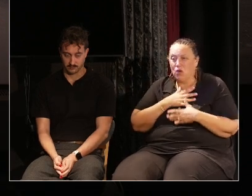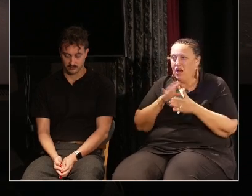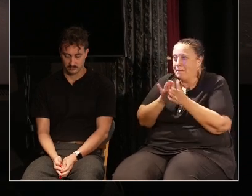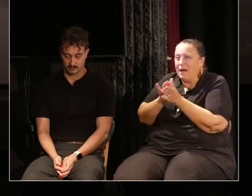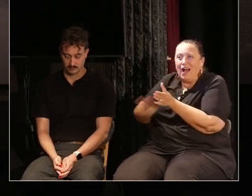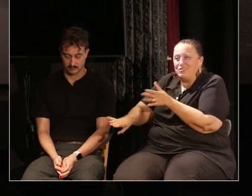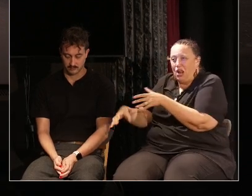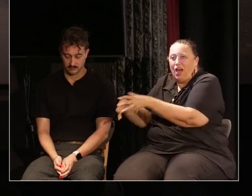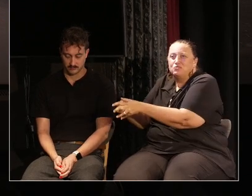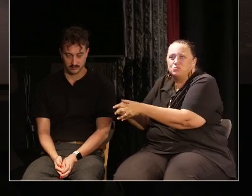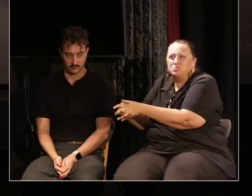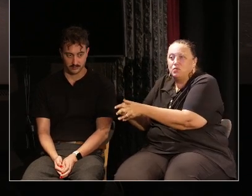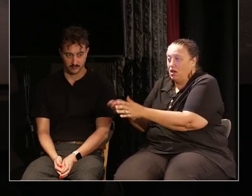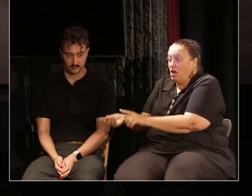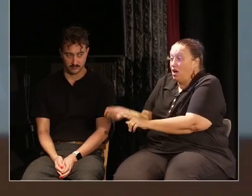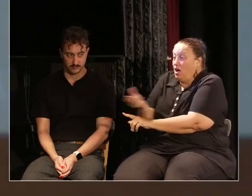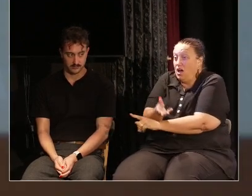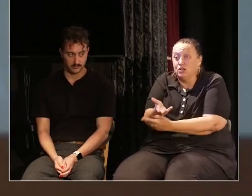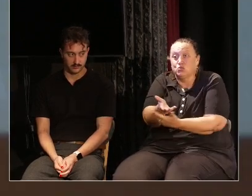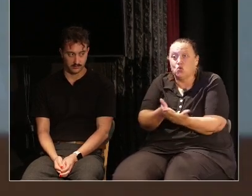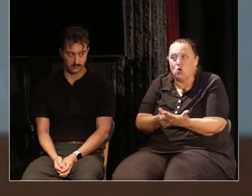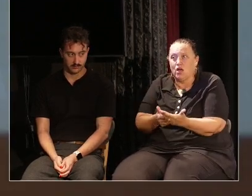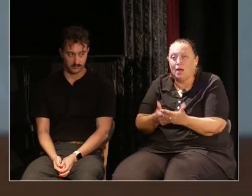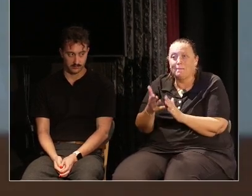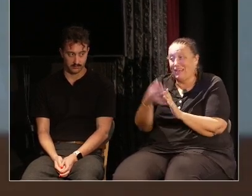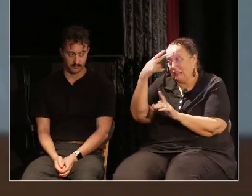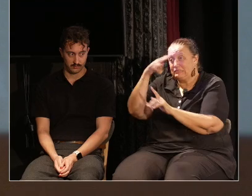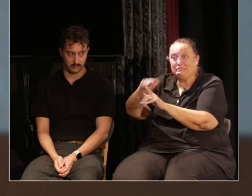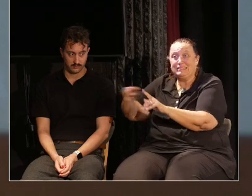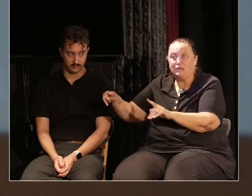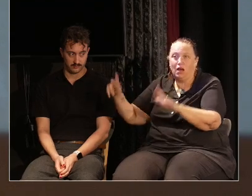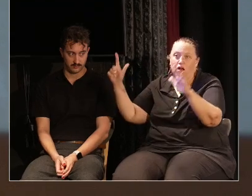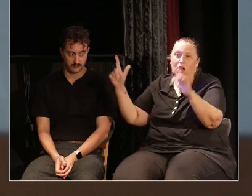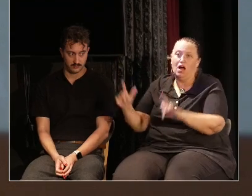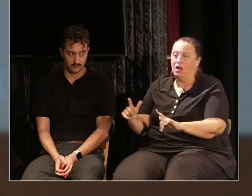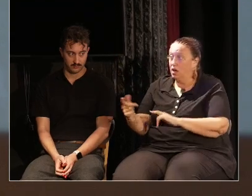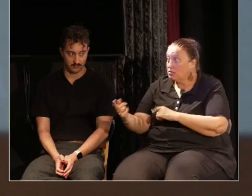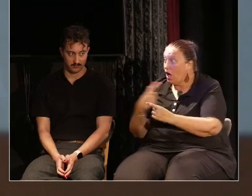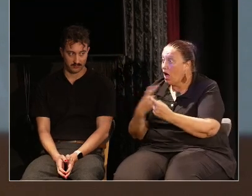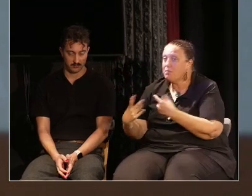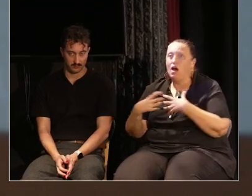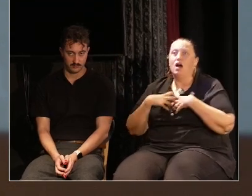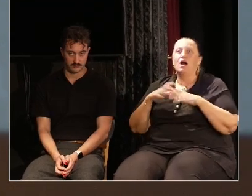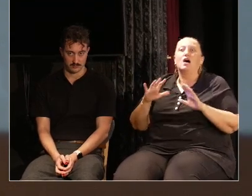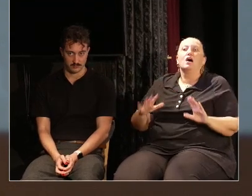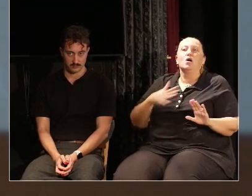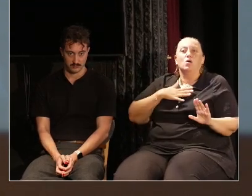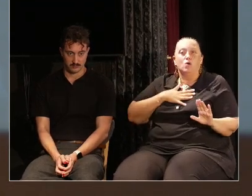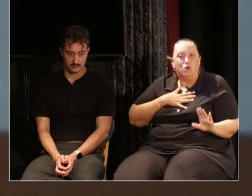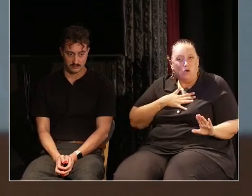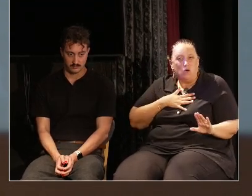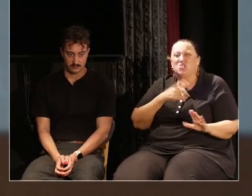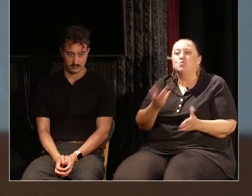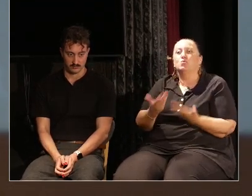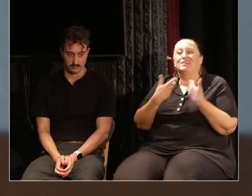actually helps reduce the stigma. It makes people realise that they're not alone and that there are people like them out there who are going through similar things. And it gives, like you said, it's a story of